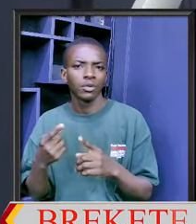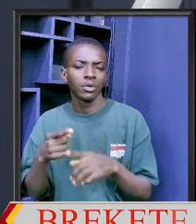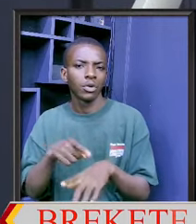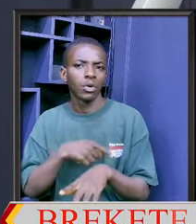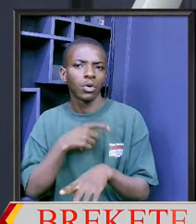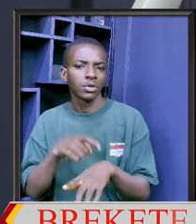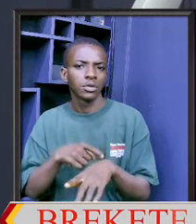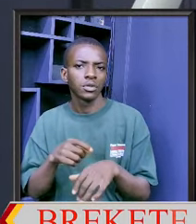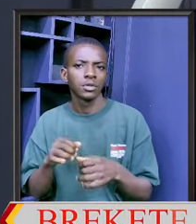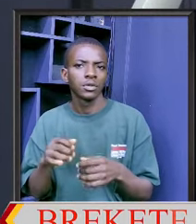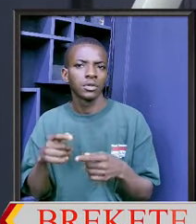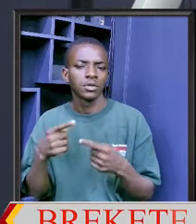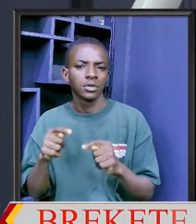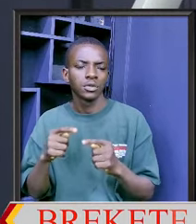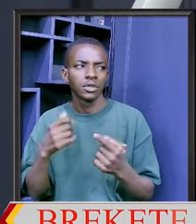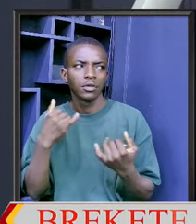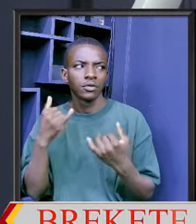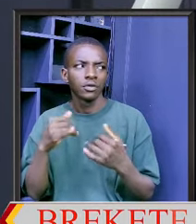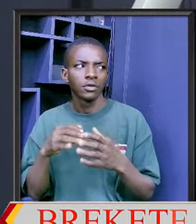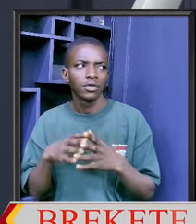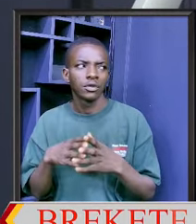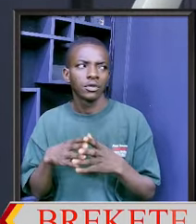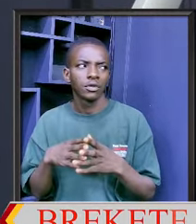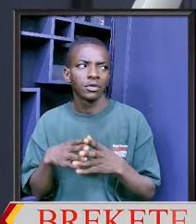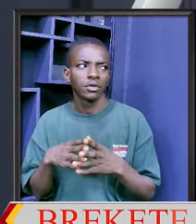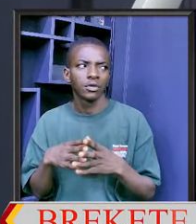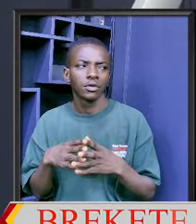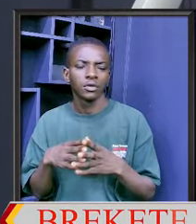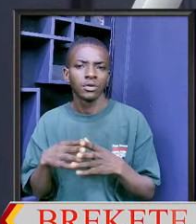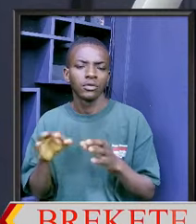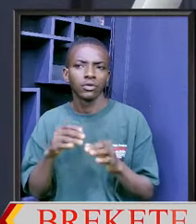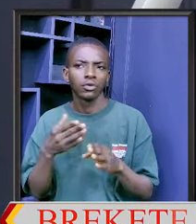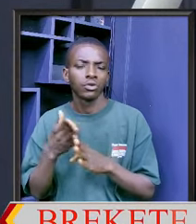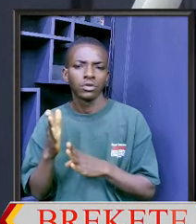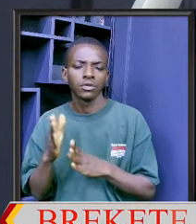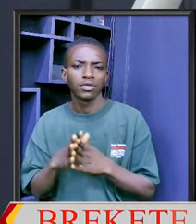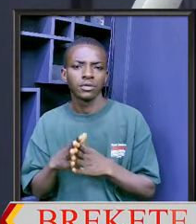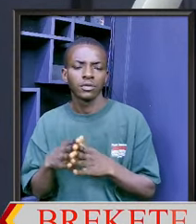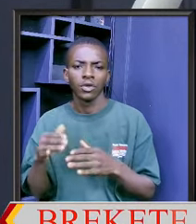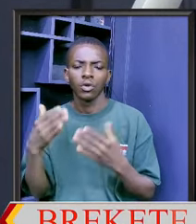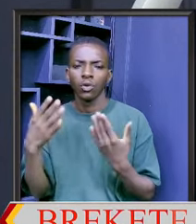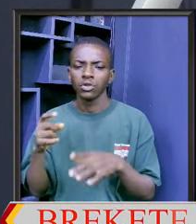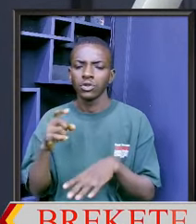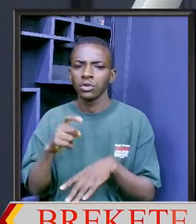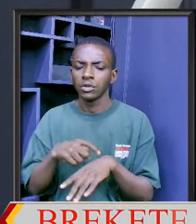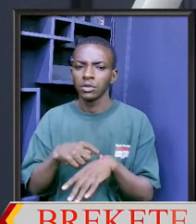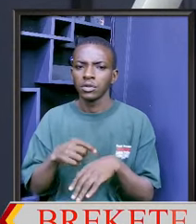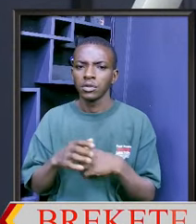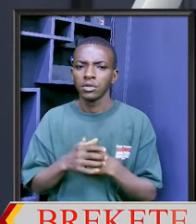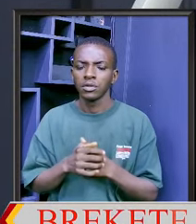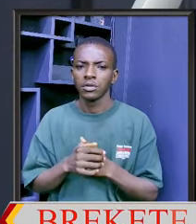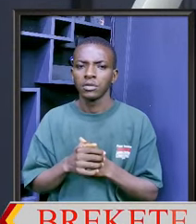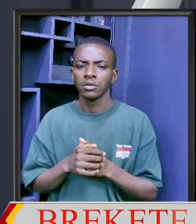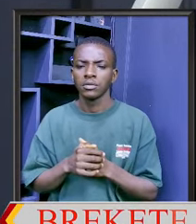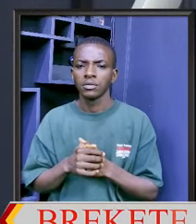time. But I'm trying the number. If Namibia, you are for go straight to the point instead of wasting your time like okay, this.